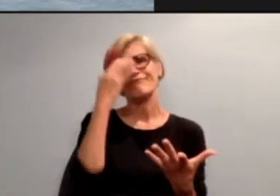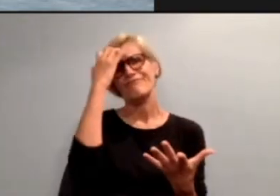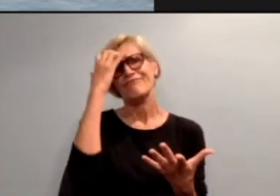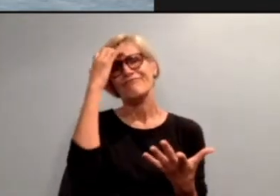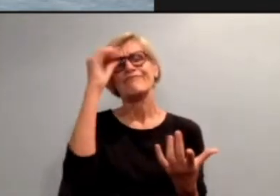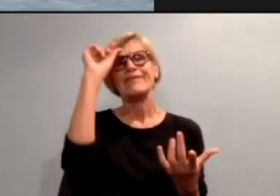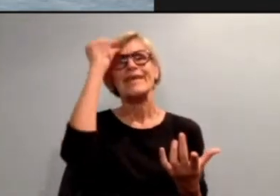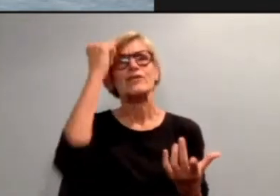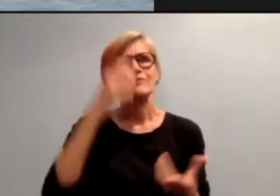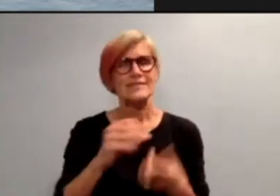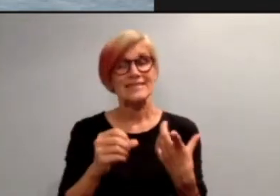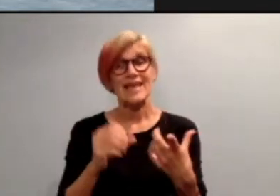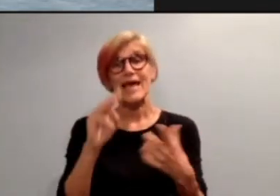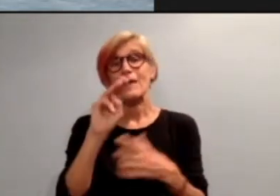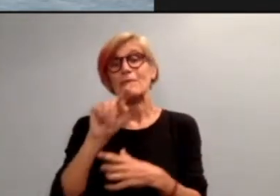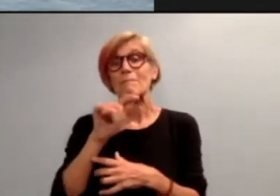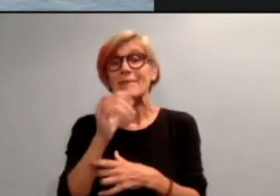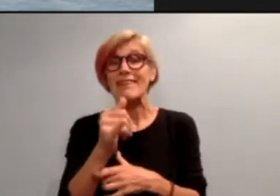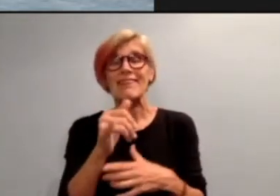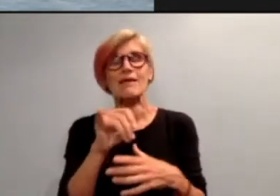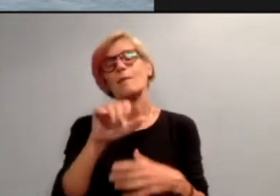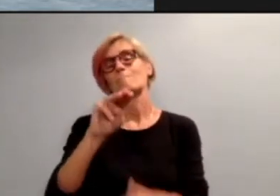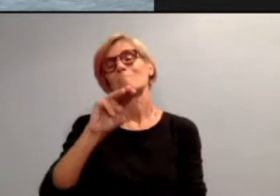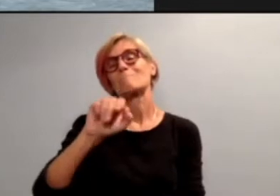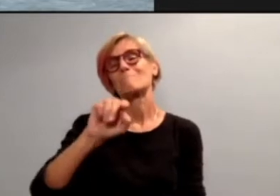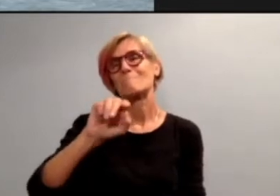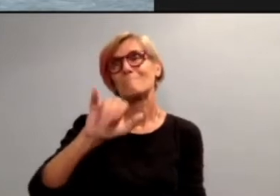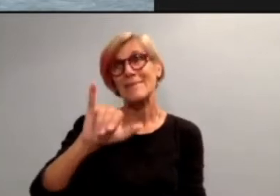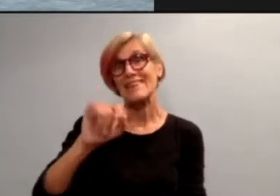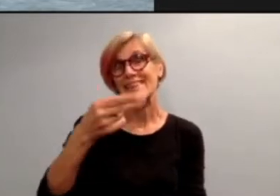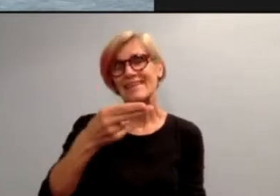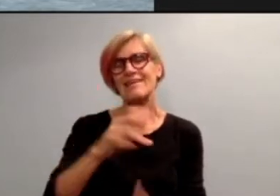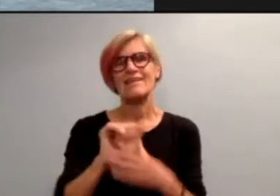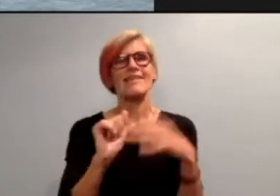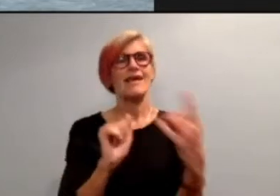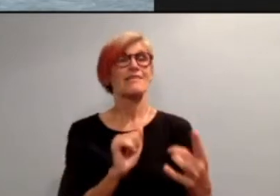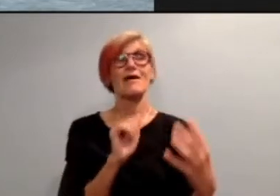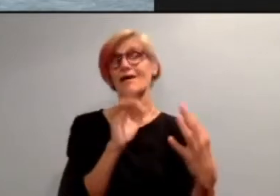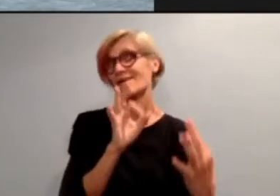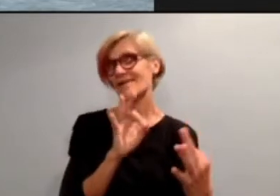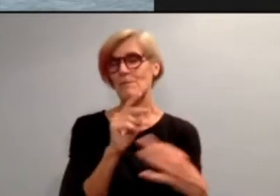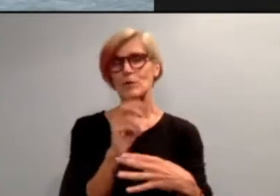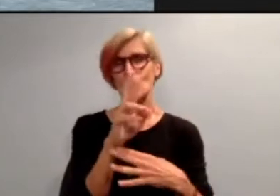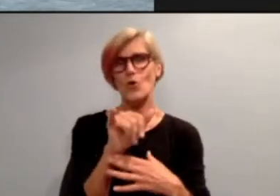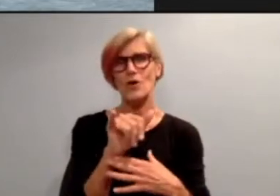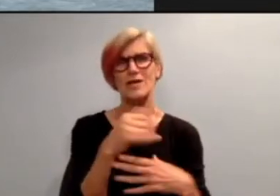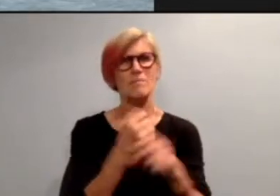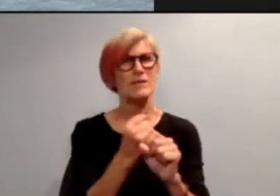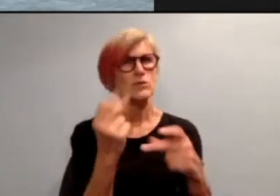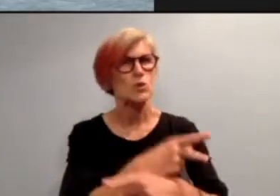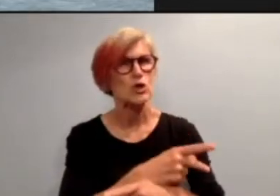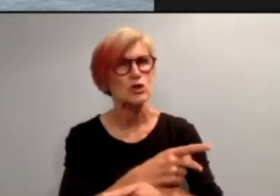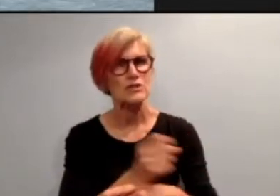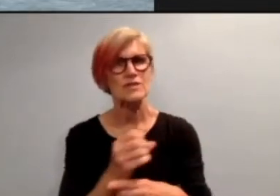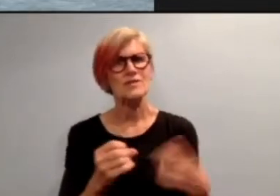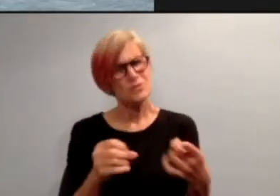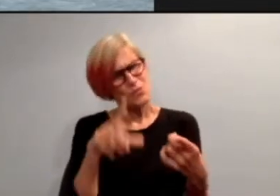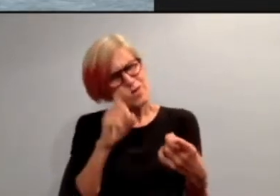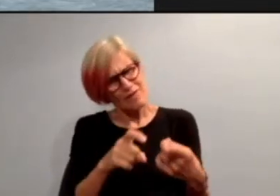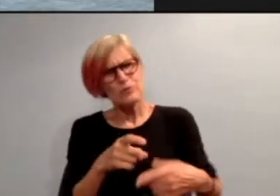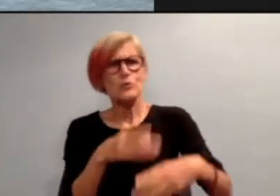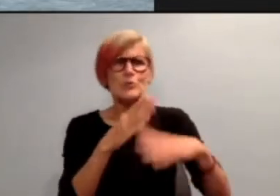minority fuel that ignorance. Our work near term must not only be about safeguarding and protecting our community members from violence and